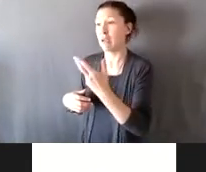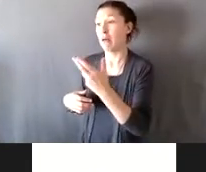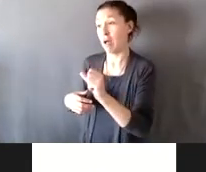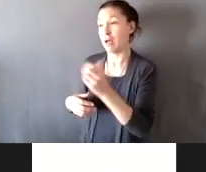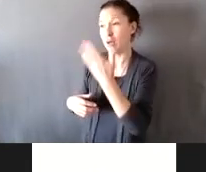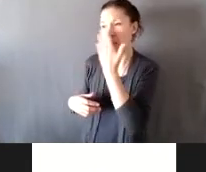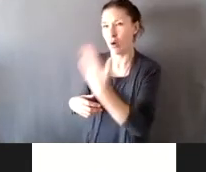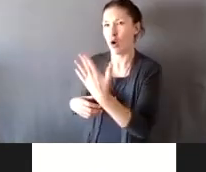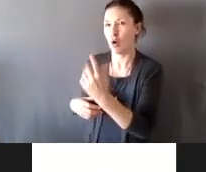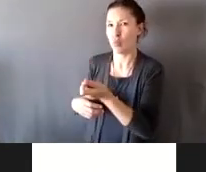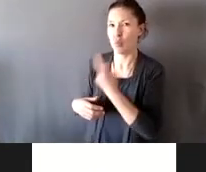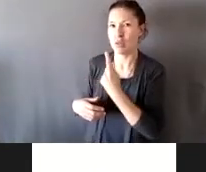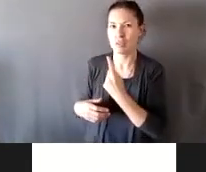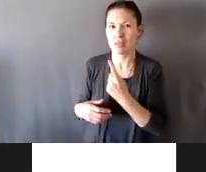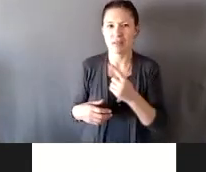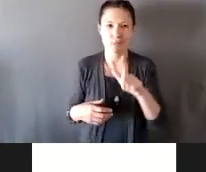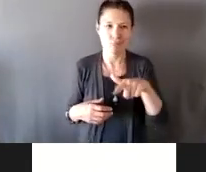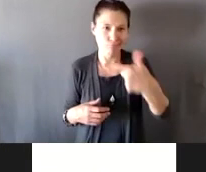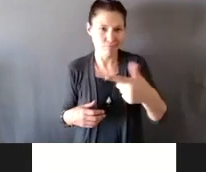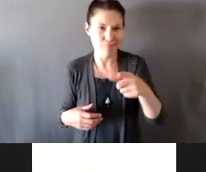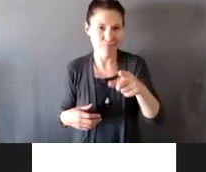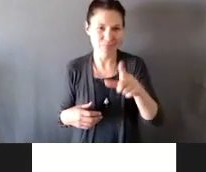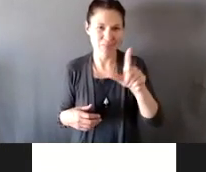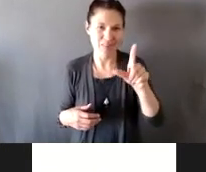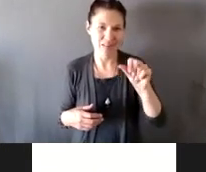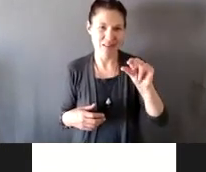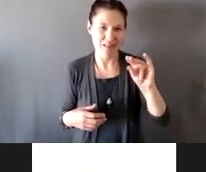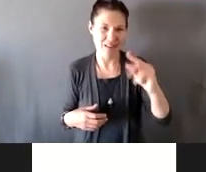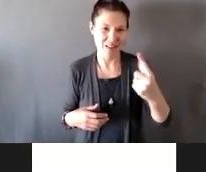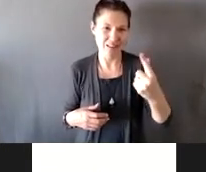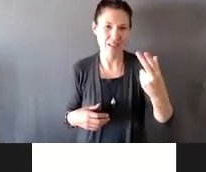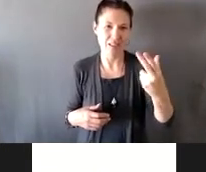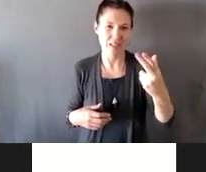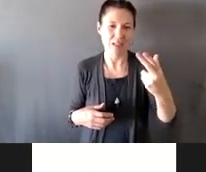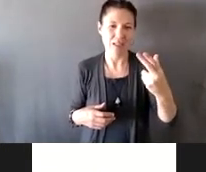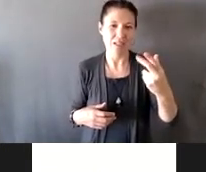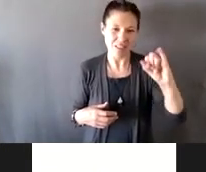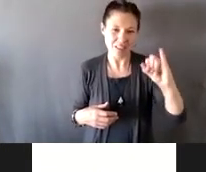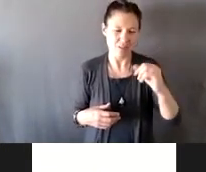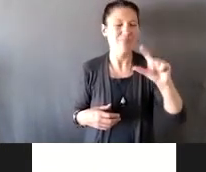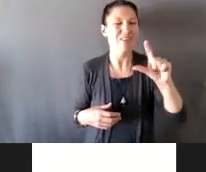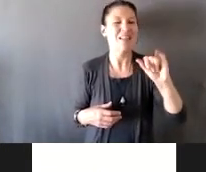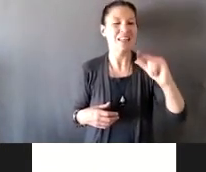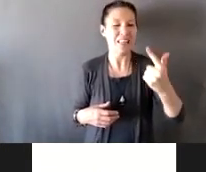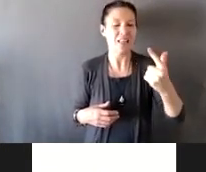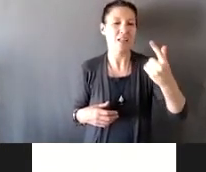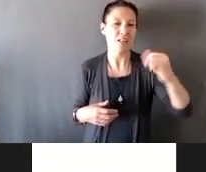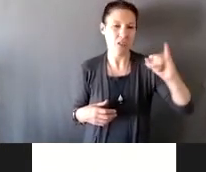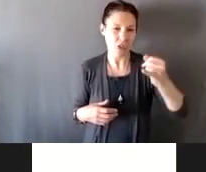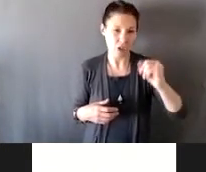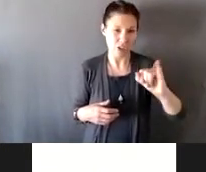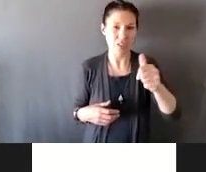I will pass this to you again, Lingji, since you are an active teacher and practitioner. Yeah.